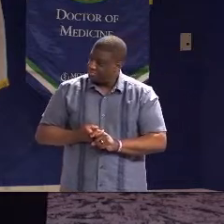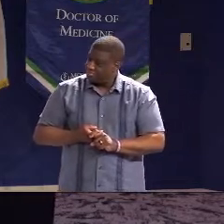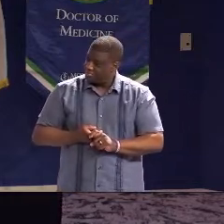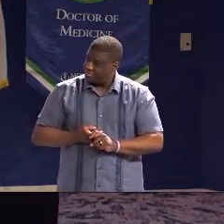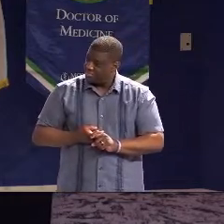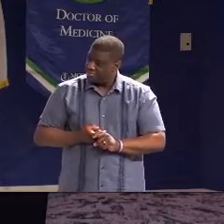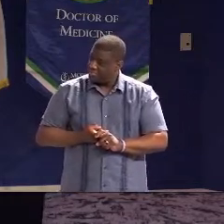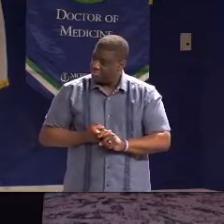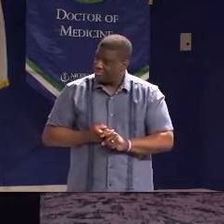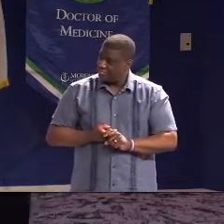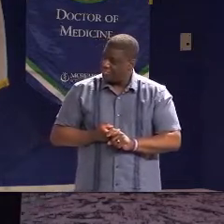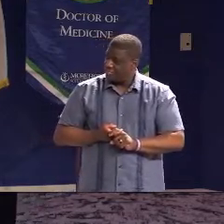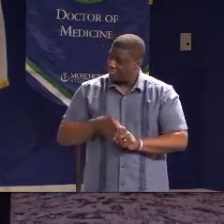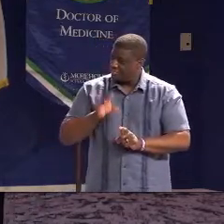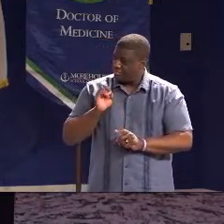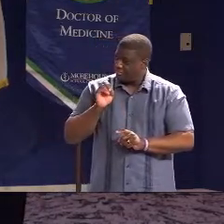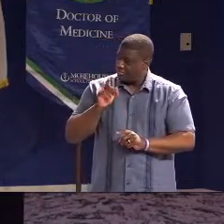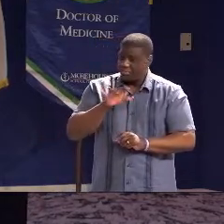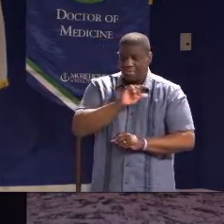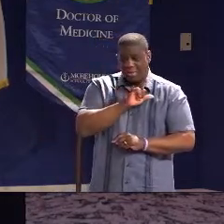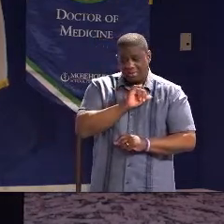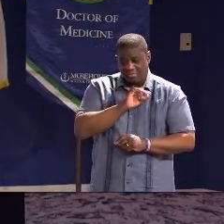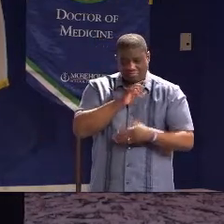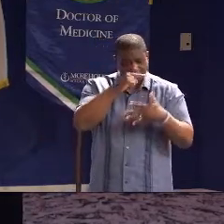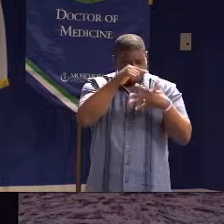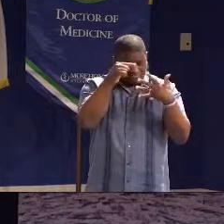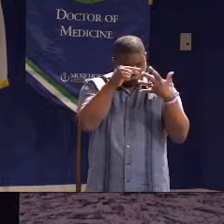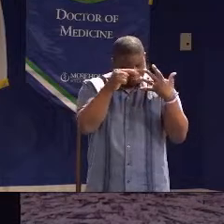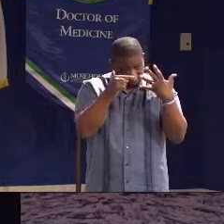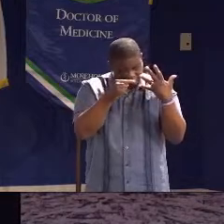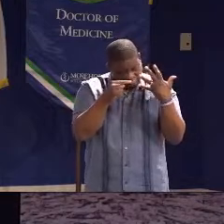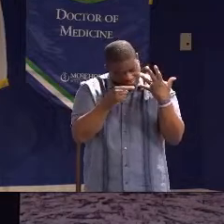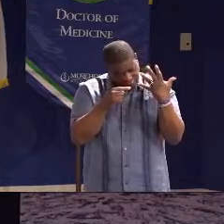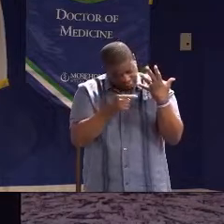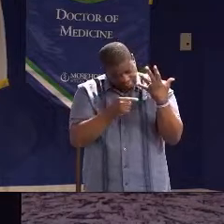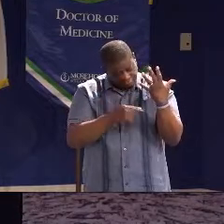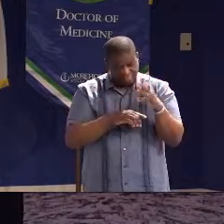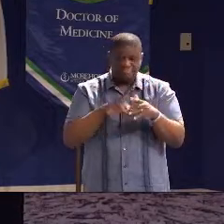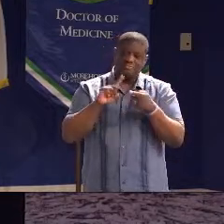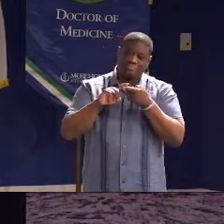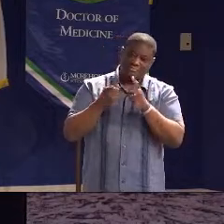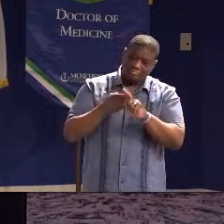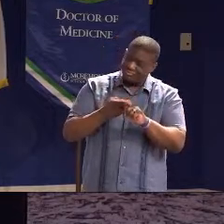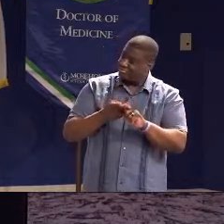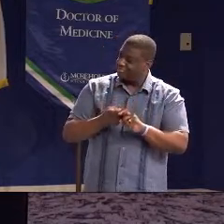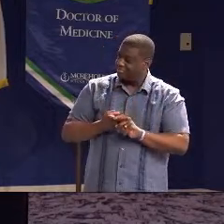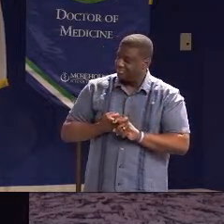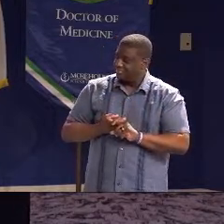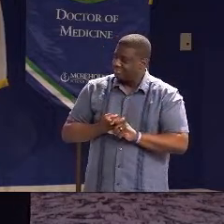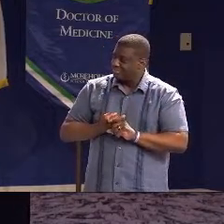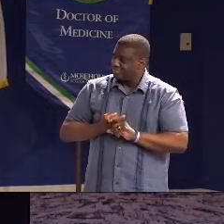Huda, Oge, Lindsay, Norma, I can't, too many to name, and truly,